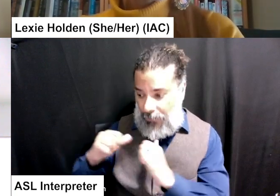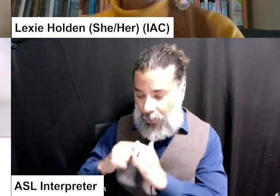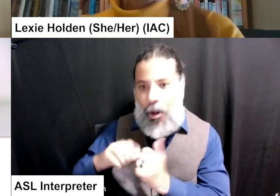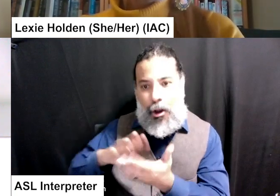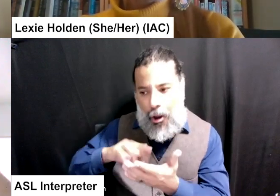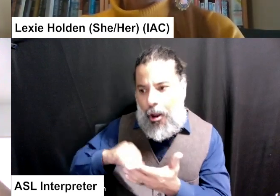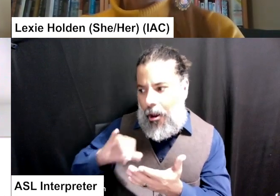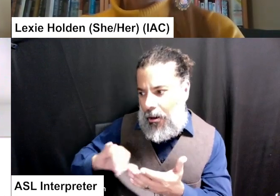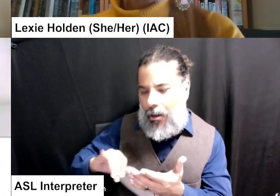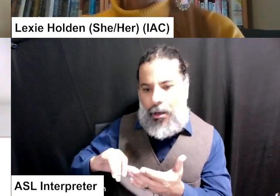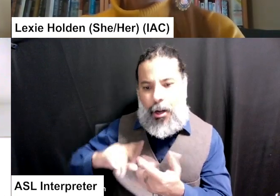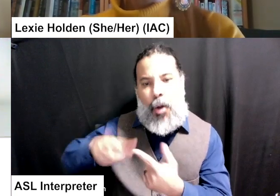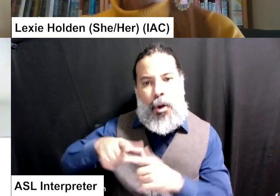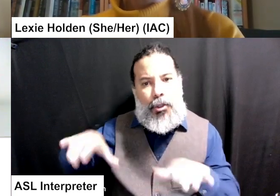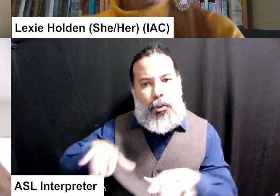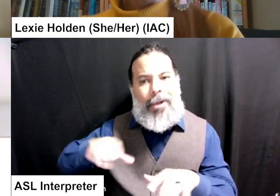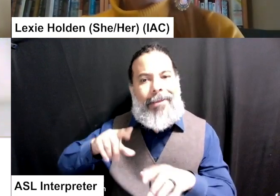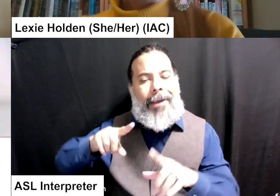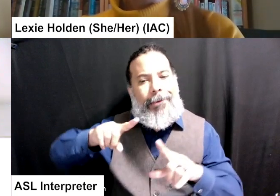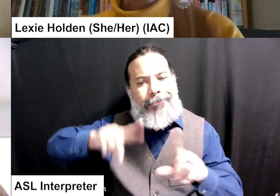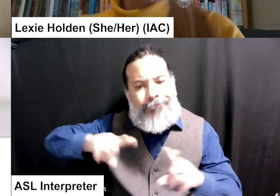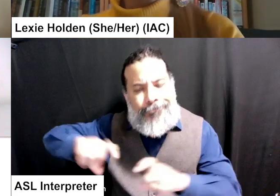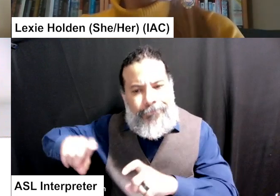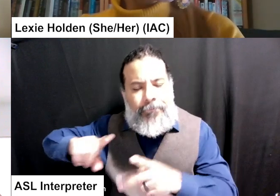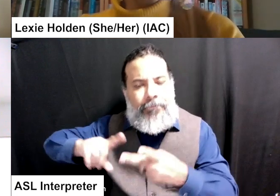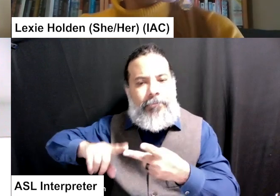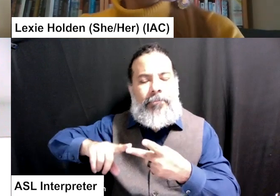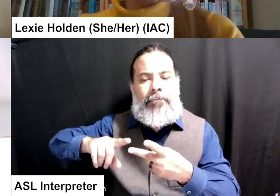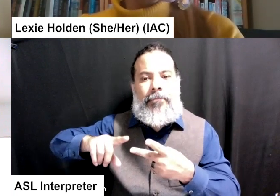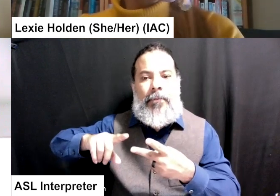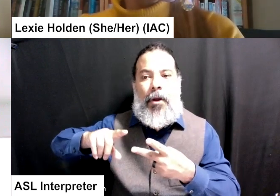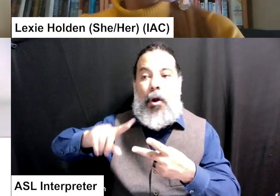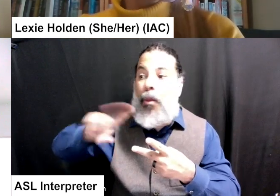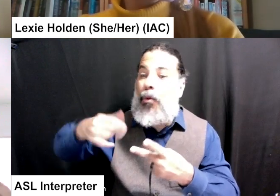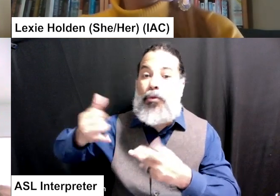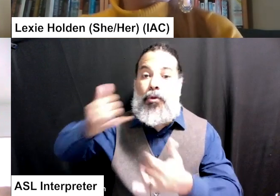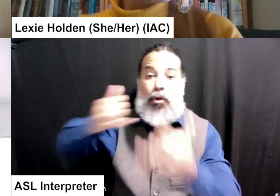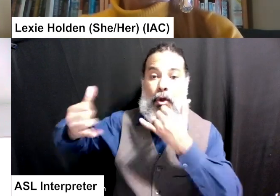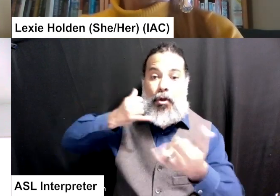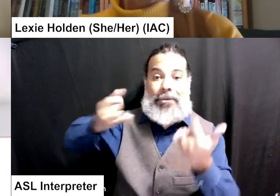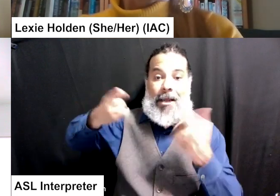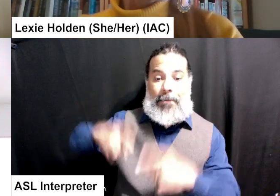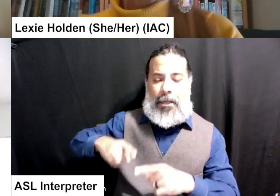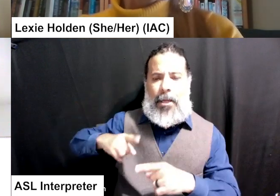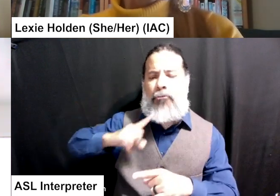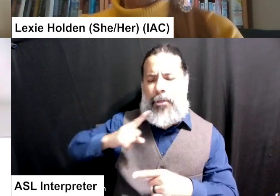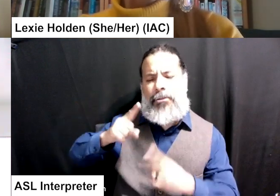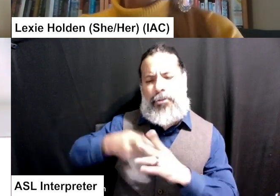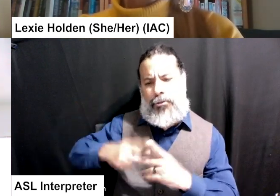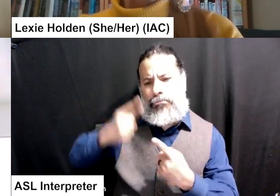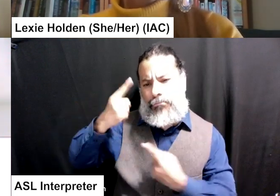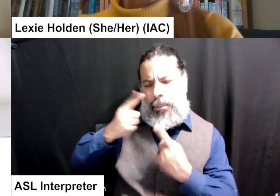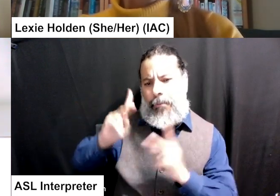when you're doing the questionnaires or when those phone calls are coming in, to really consider folks